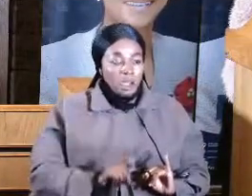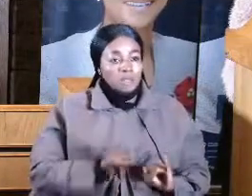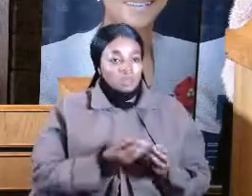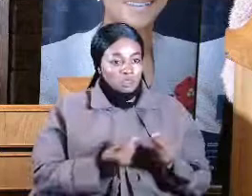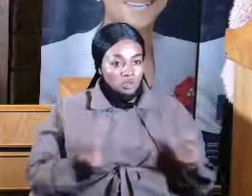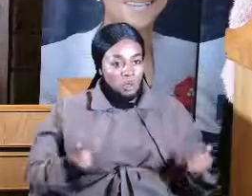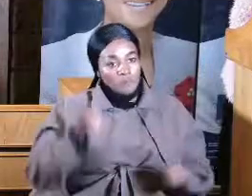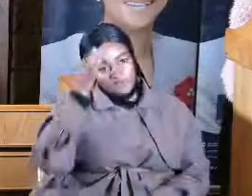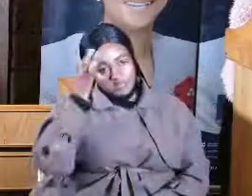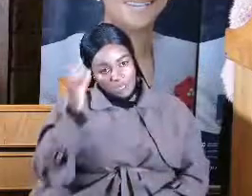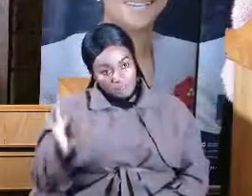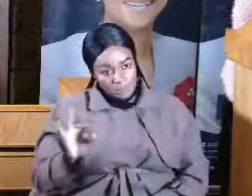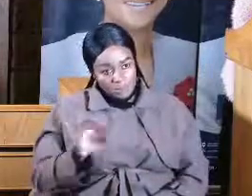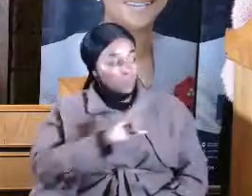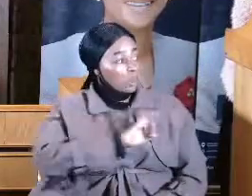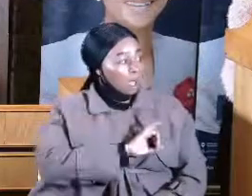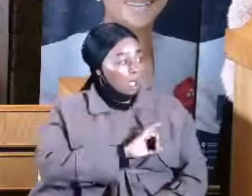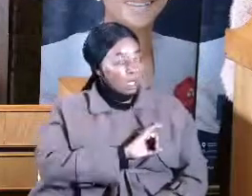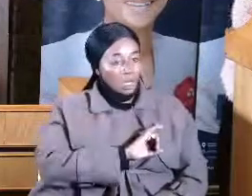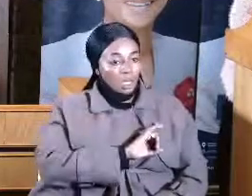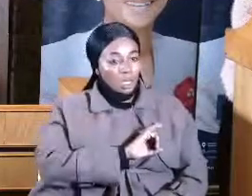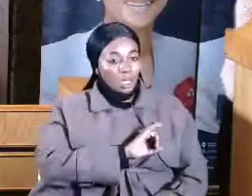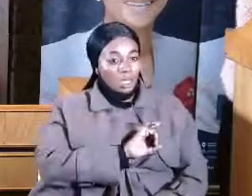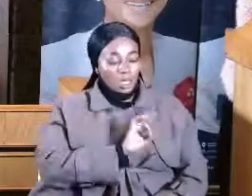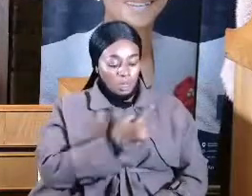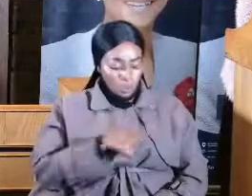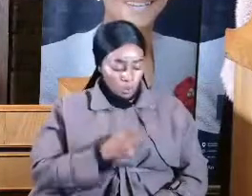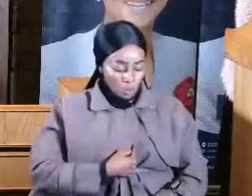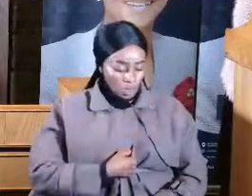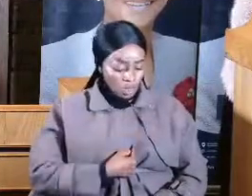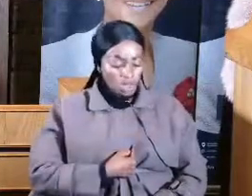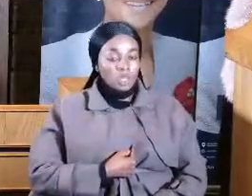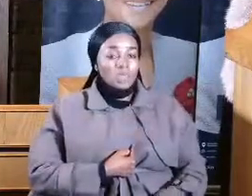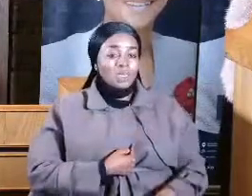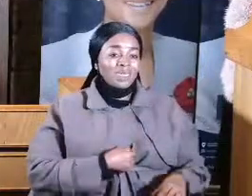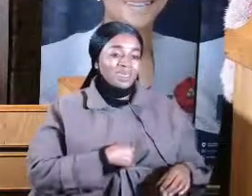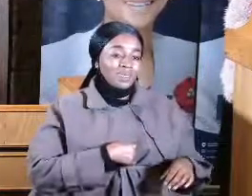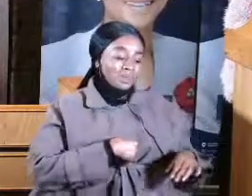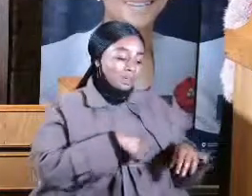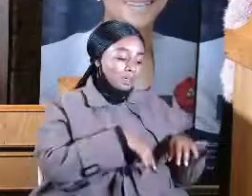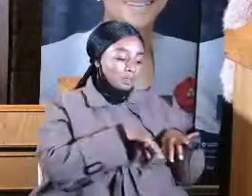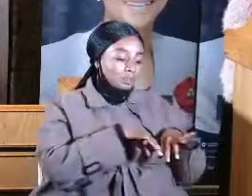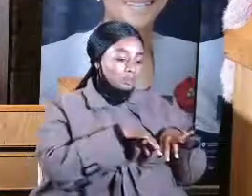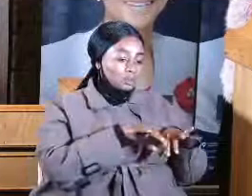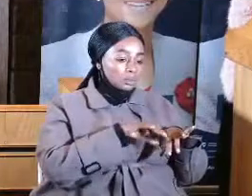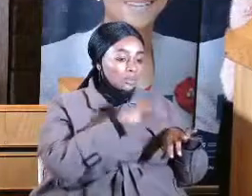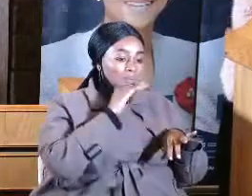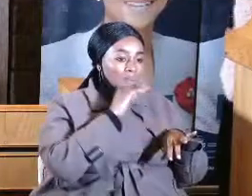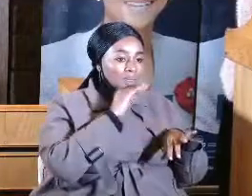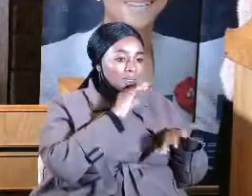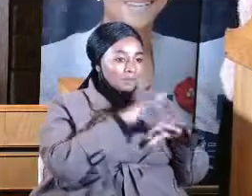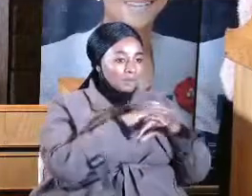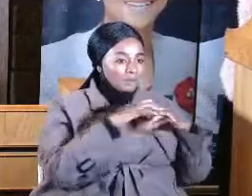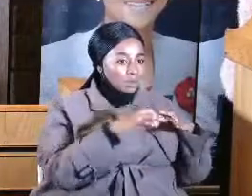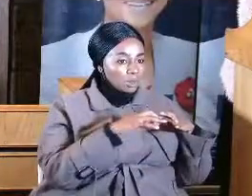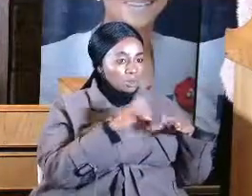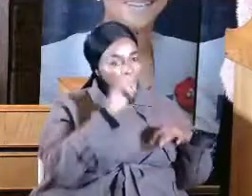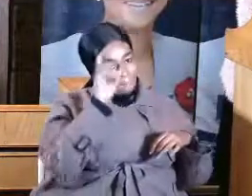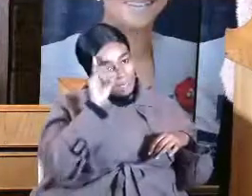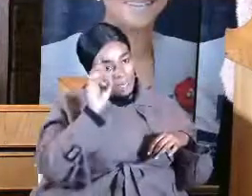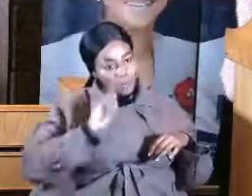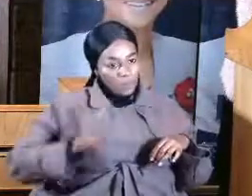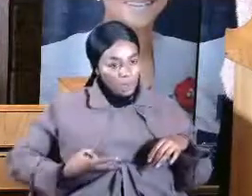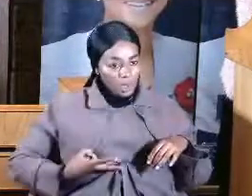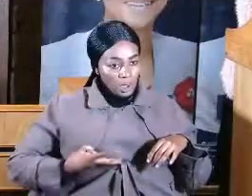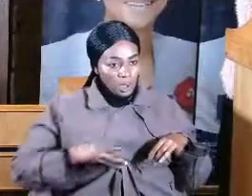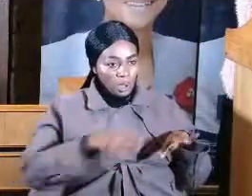possible. Because, you know, the environment in the agriculture sector is not women friendly, especially black women.